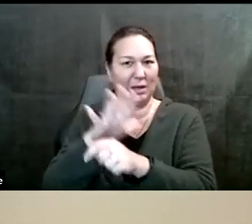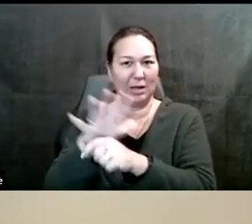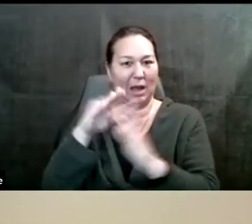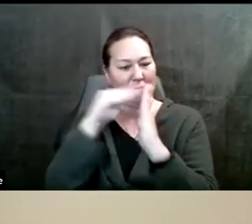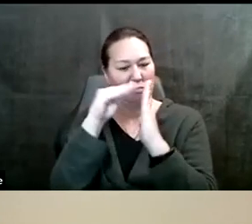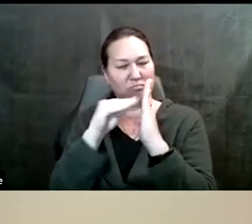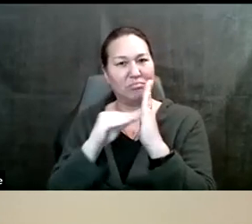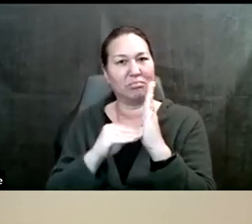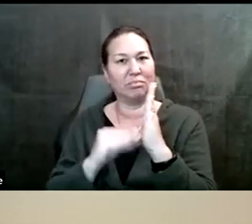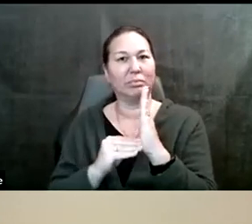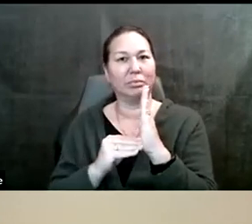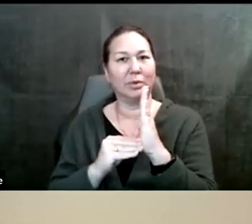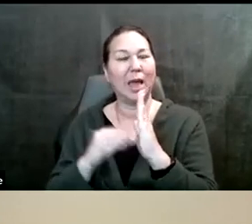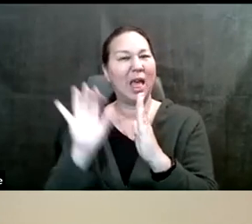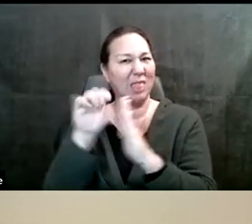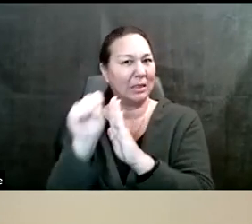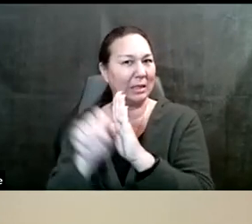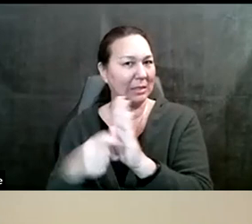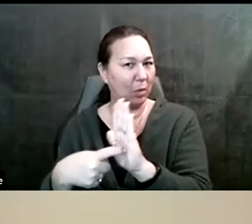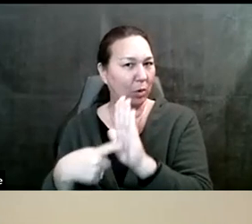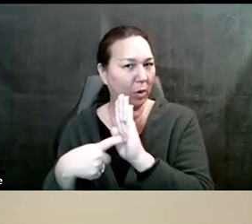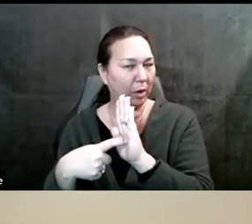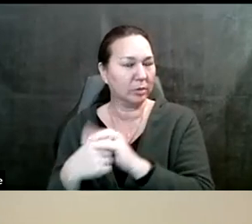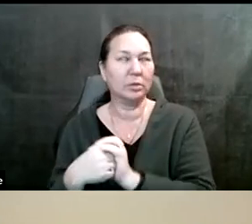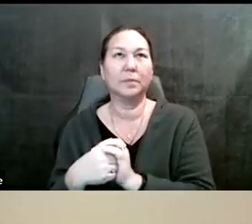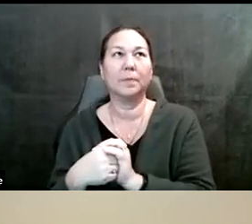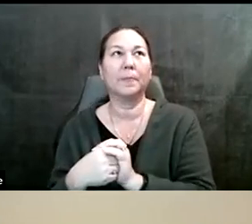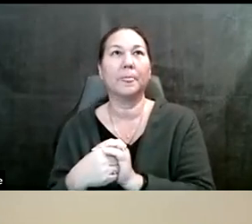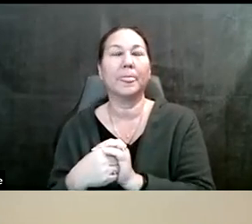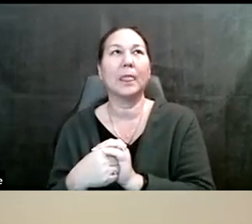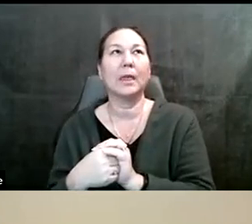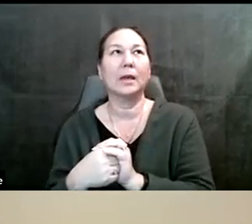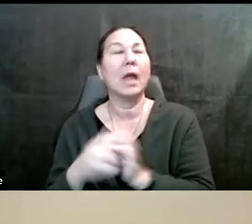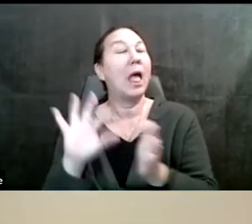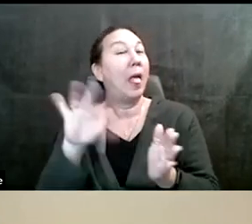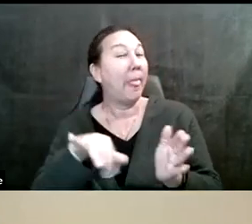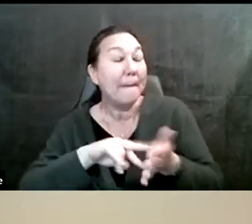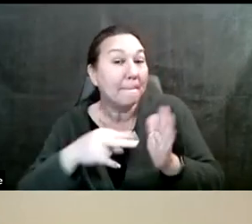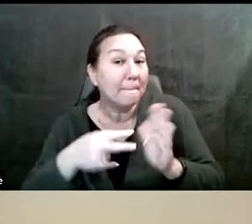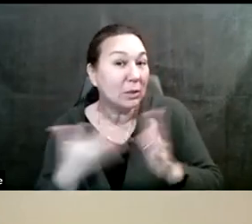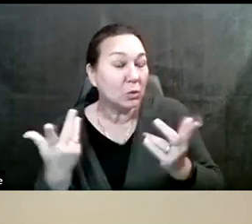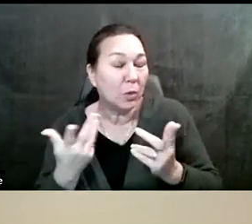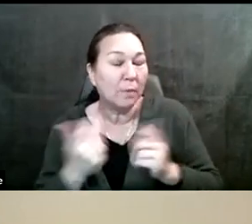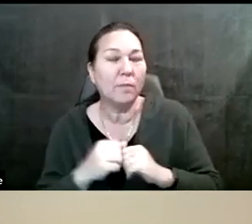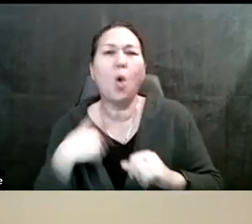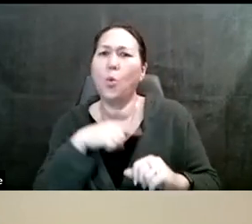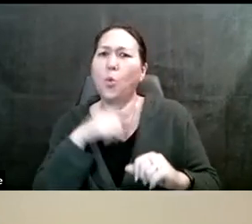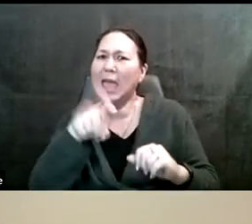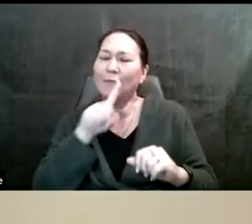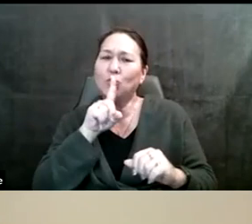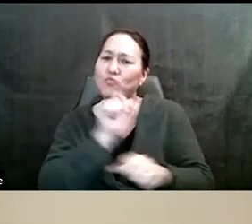that the state requires so the efforts that that this means we have to accelerate our efforts because